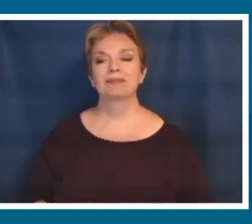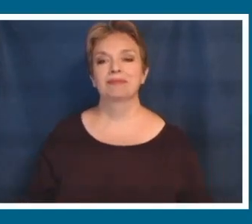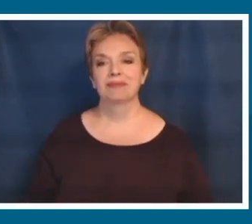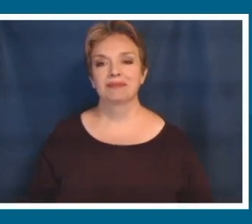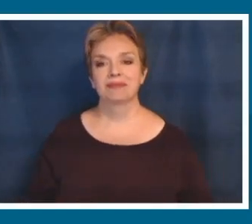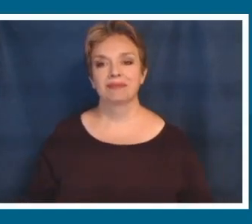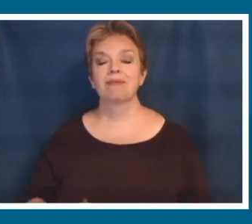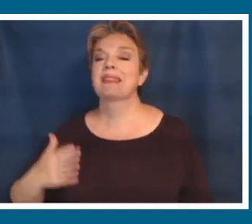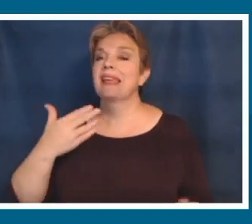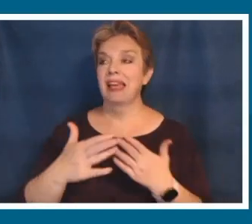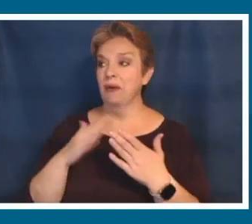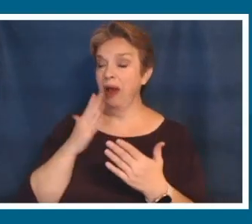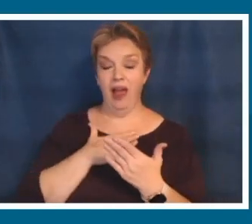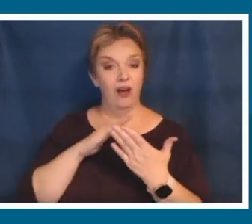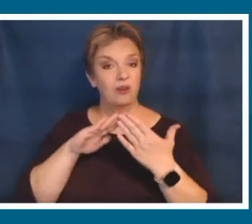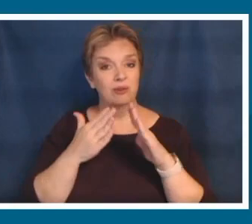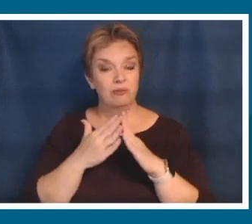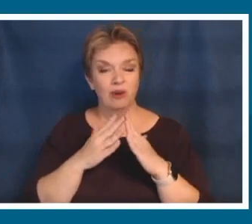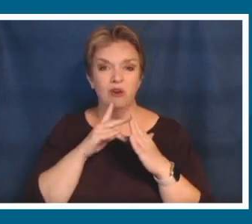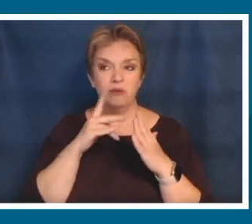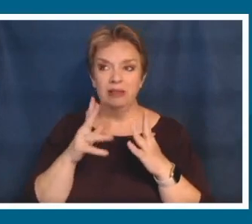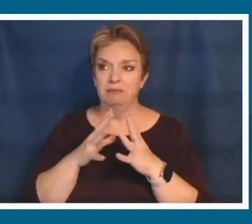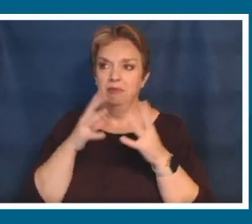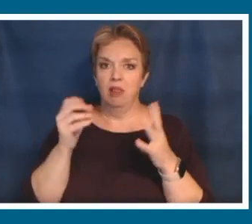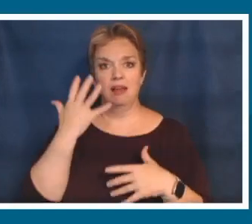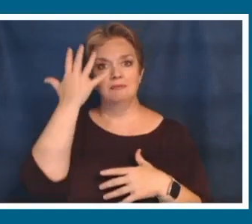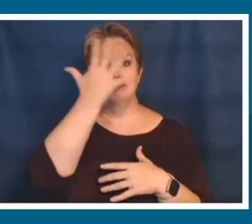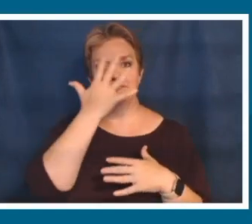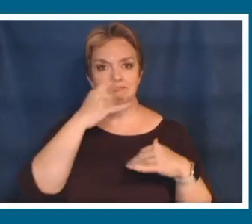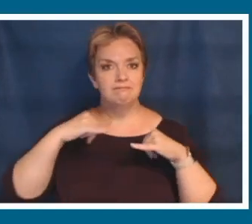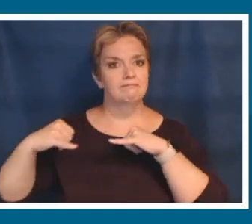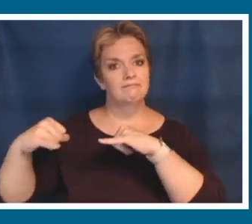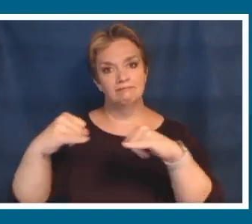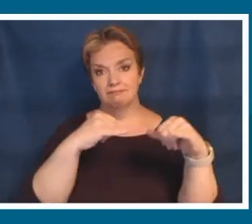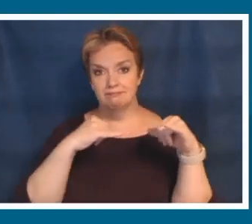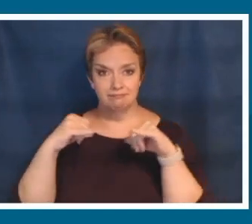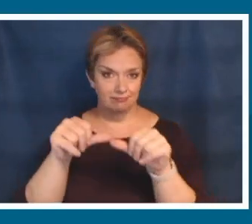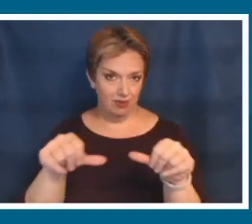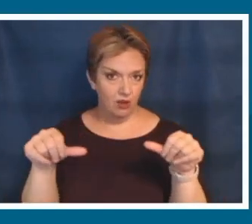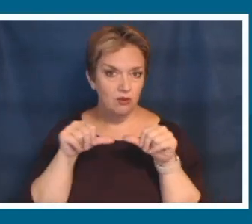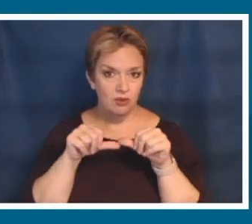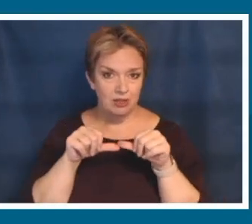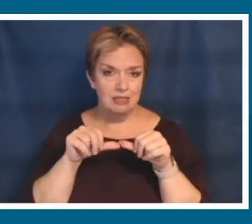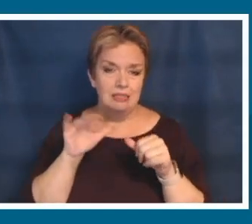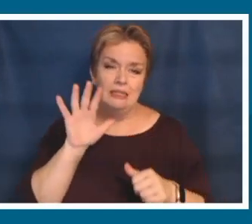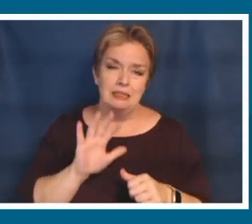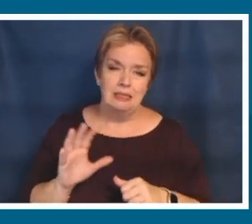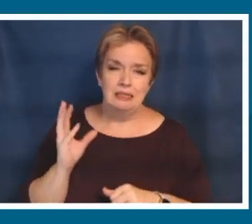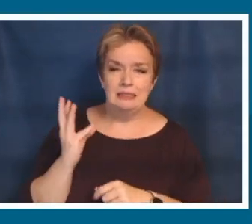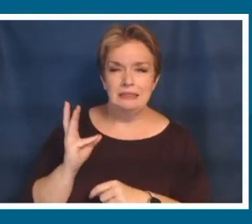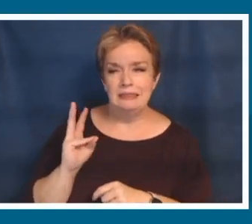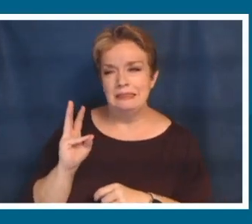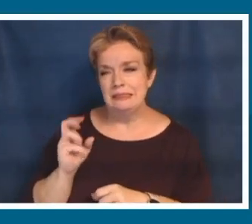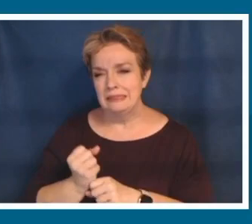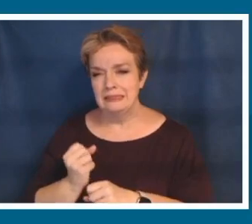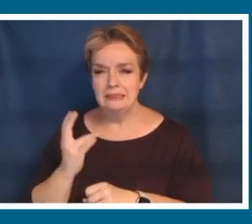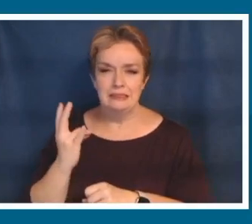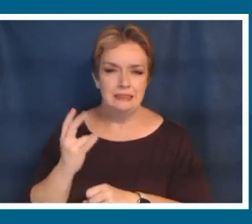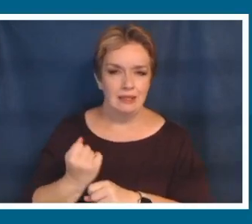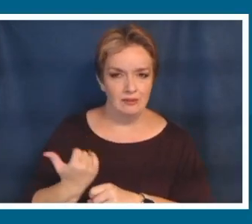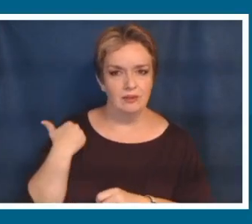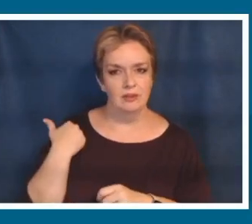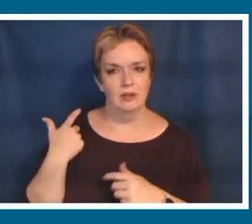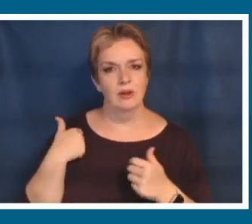very homogeneous area. And probably about 6 or 7 years ago, we started trying to